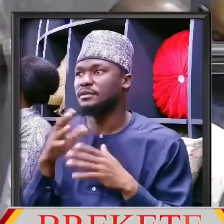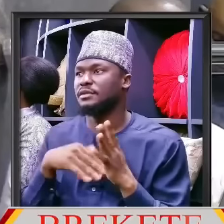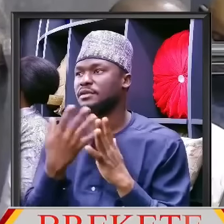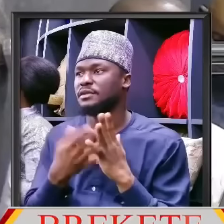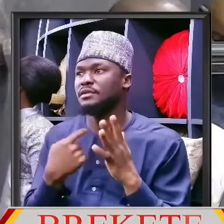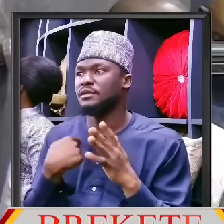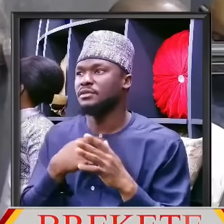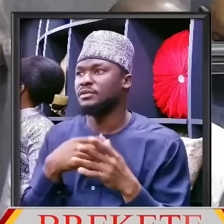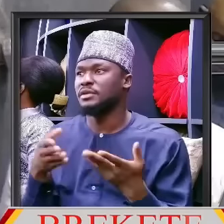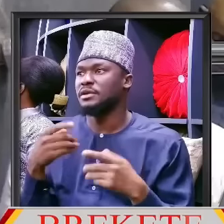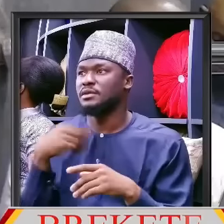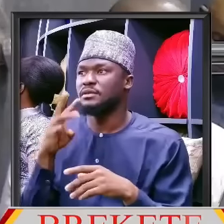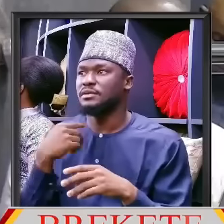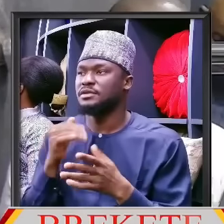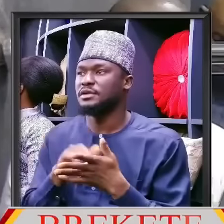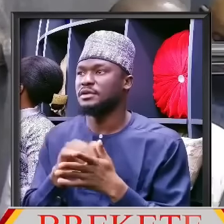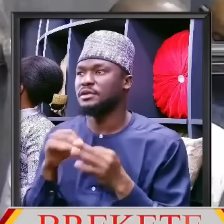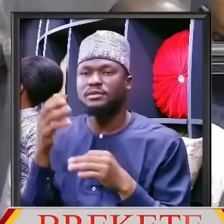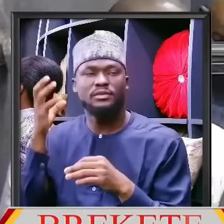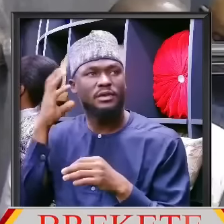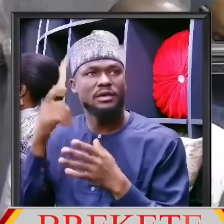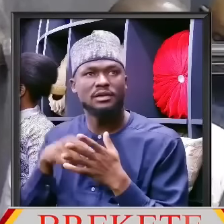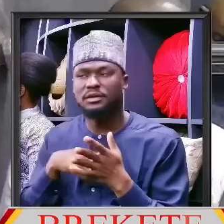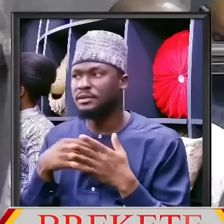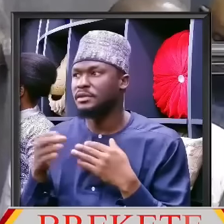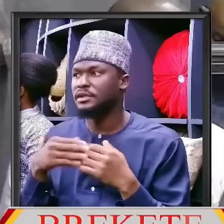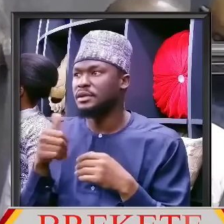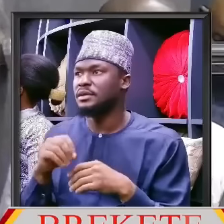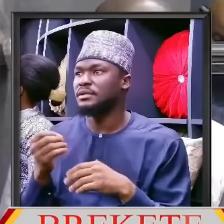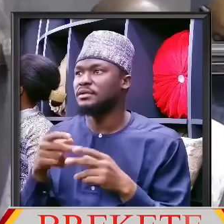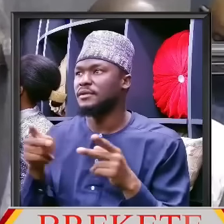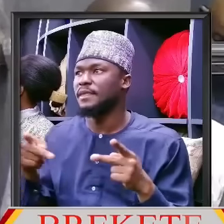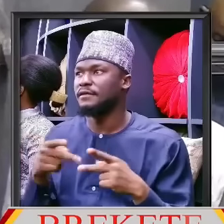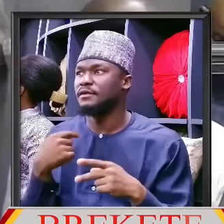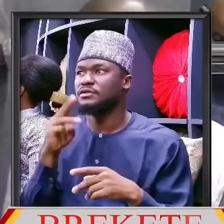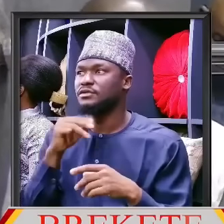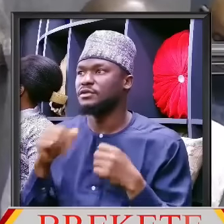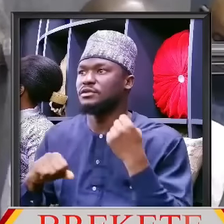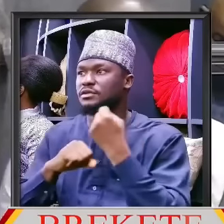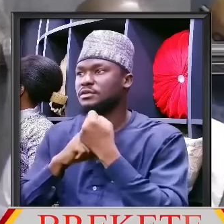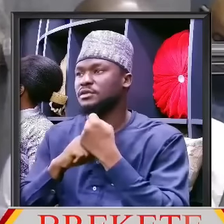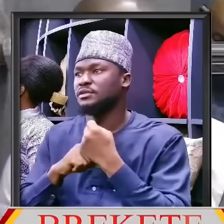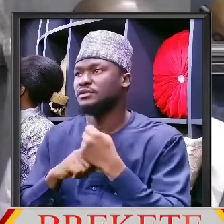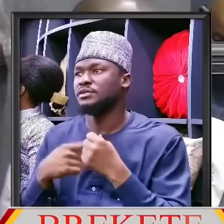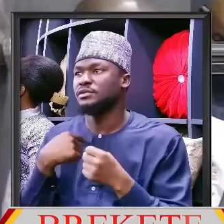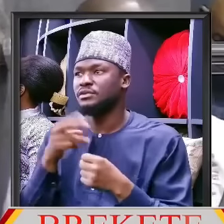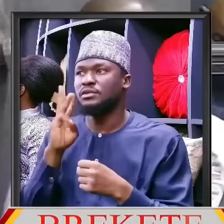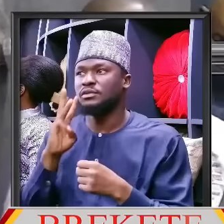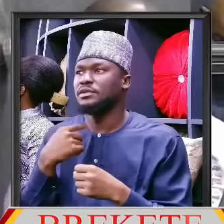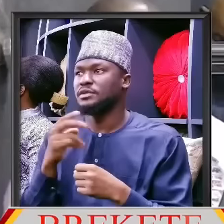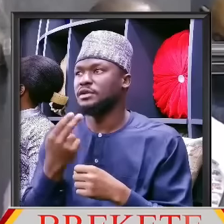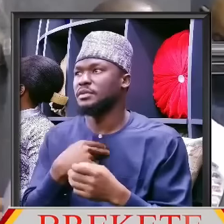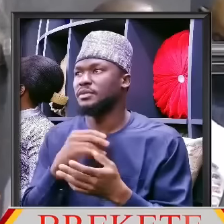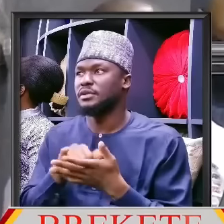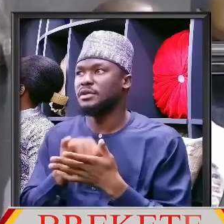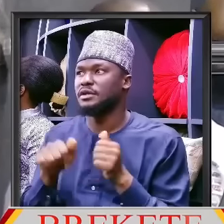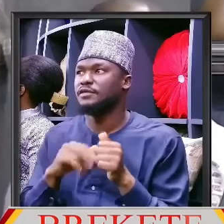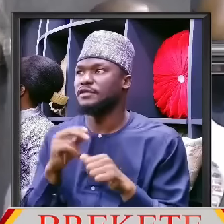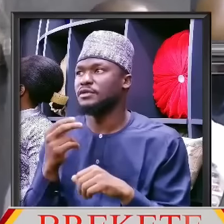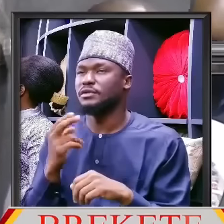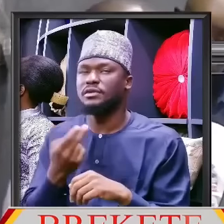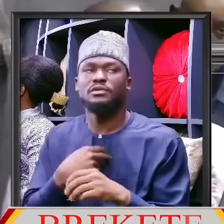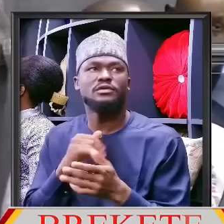Brekete Family go tell them, say, if we hear this matter any other place, we no go support them. And we go tell people where they follow us for this